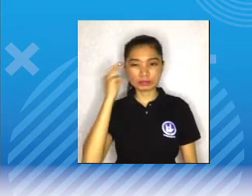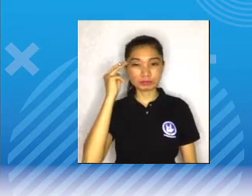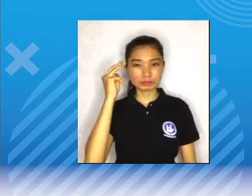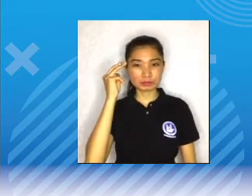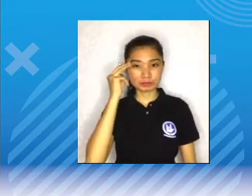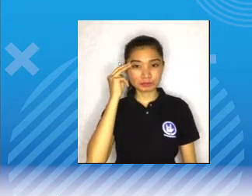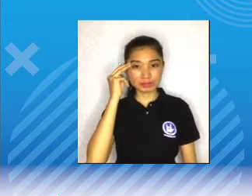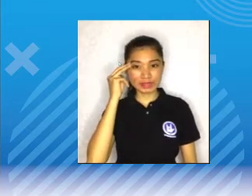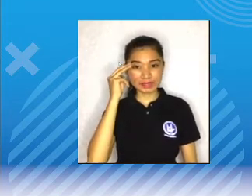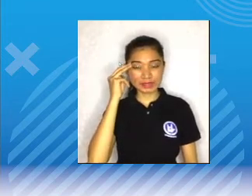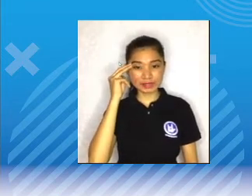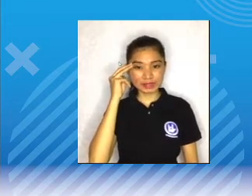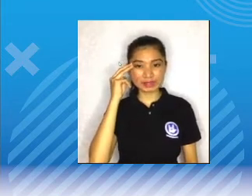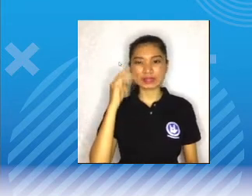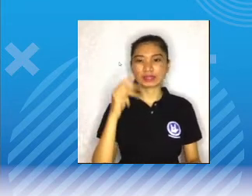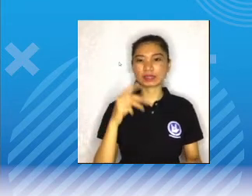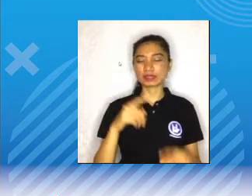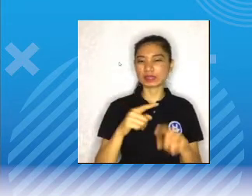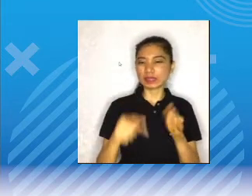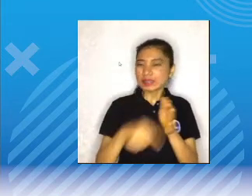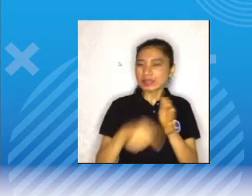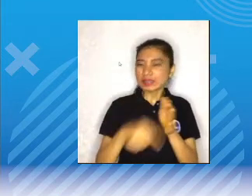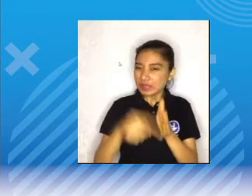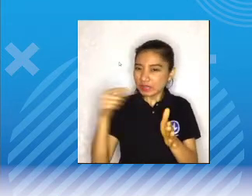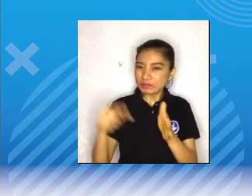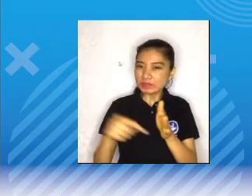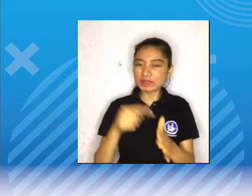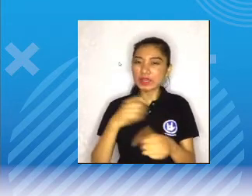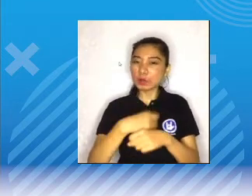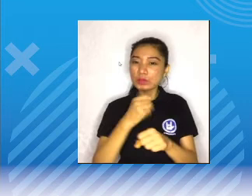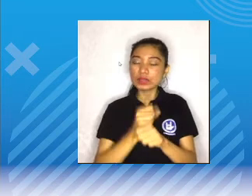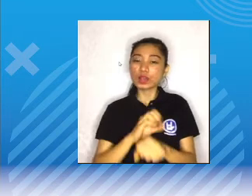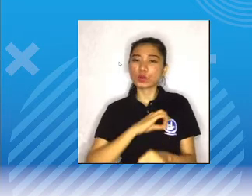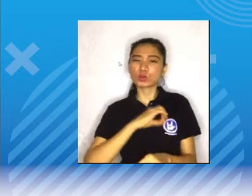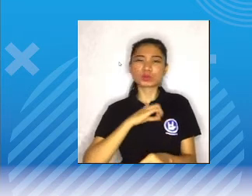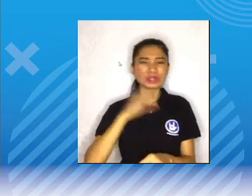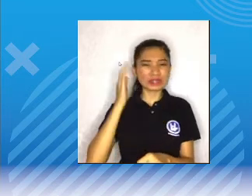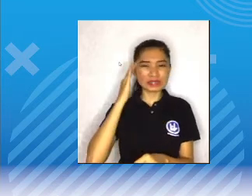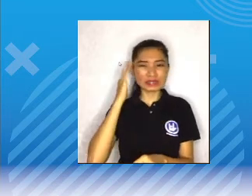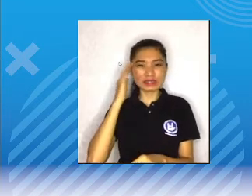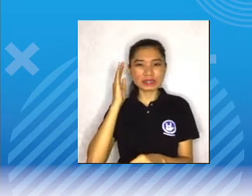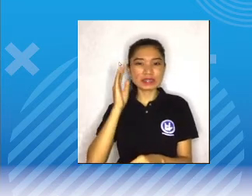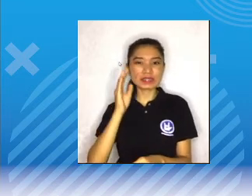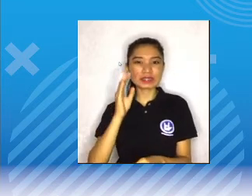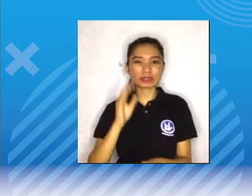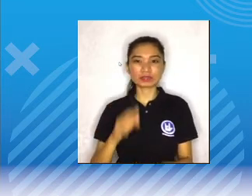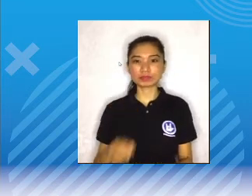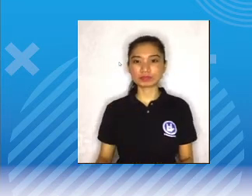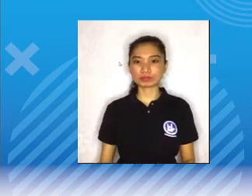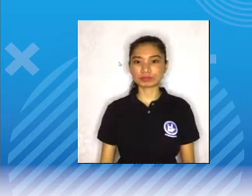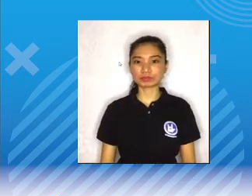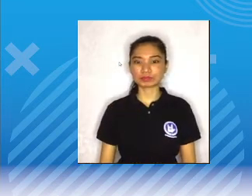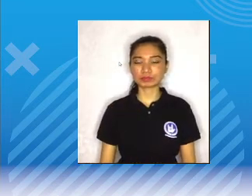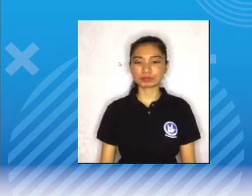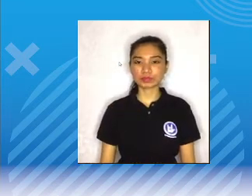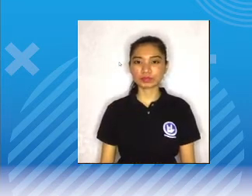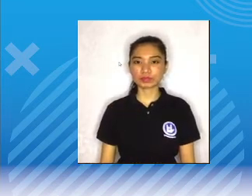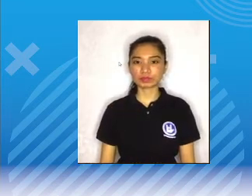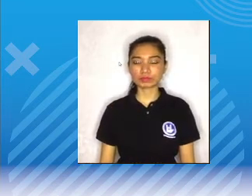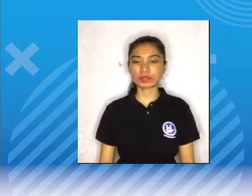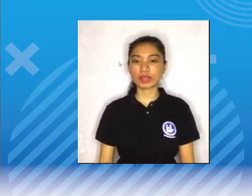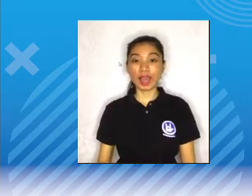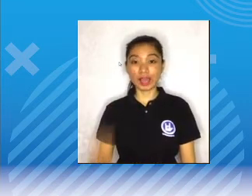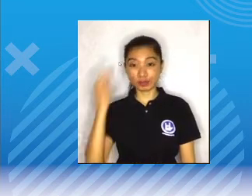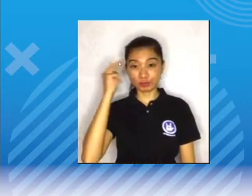predictions ourselves. Kasi yun yung trabaho ng utak natin, to predict. Our mind is a predicting